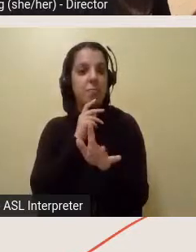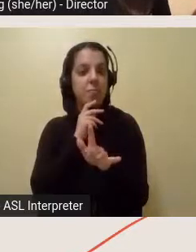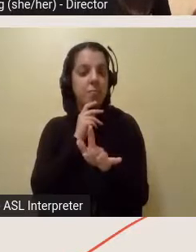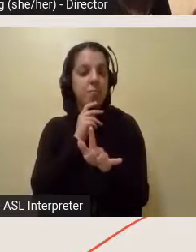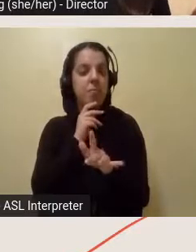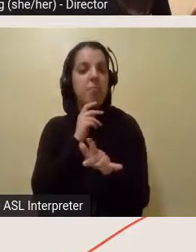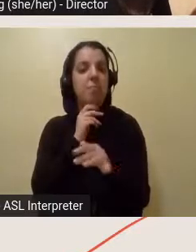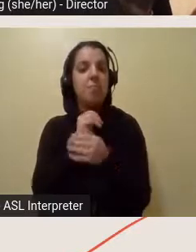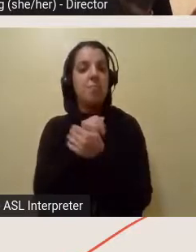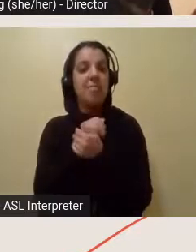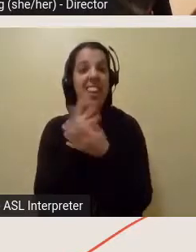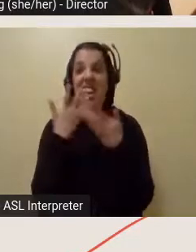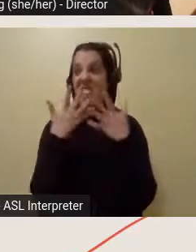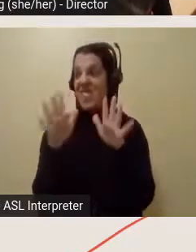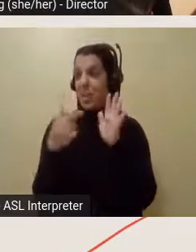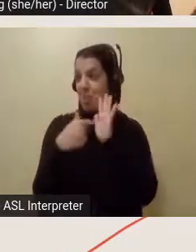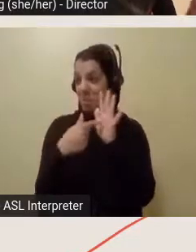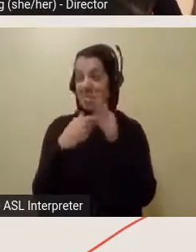lot of complicated